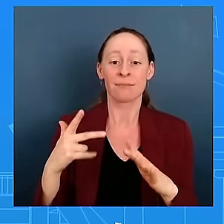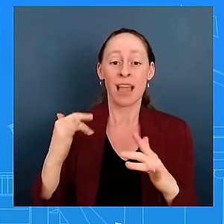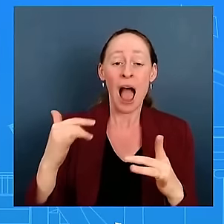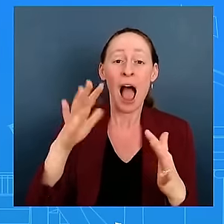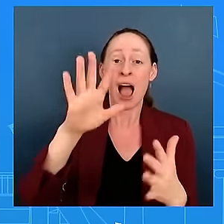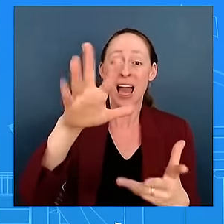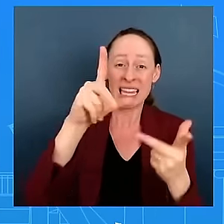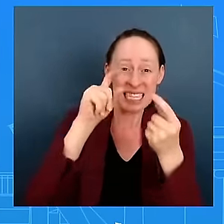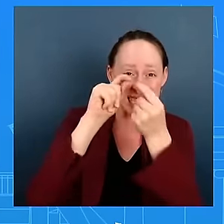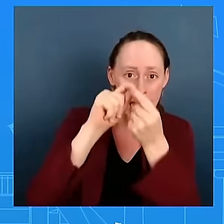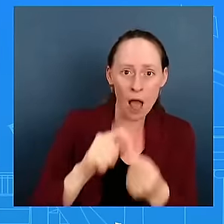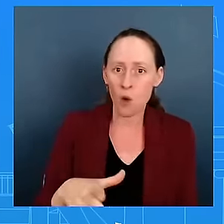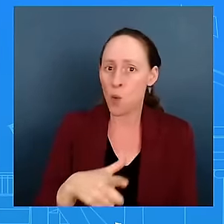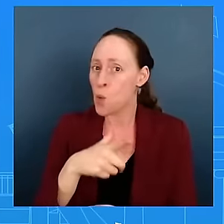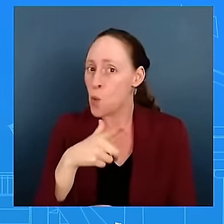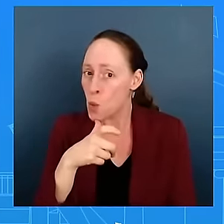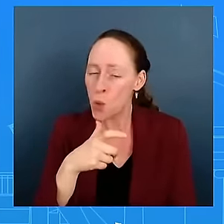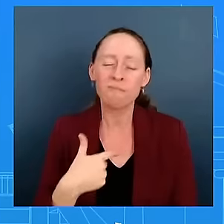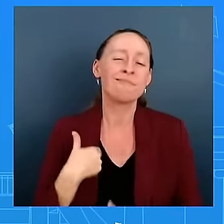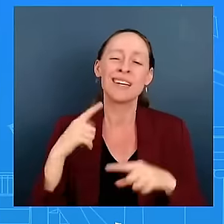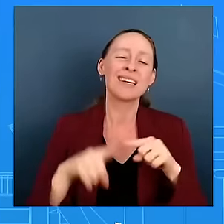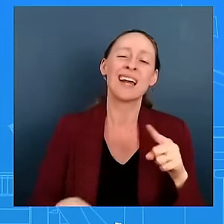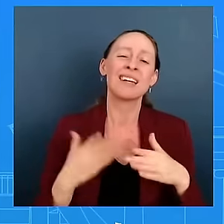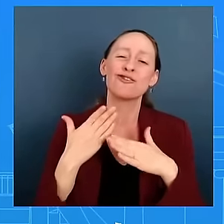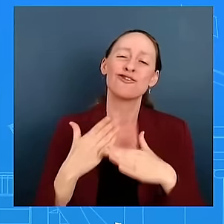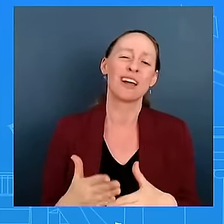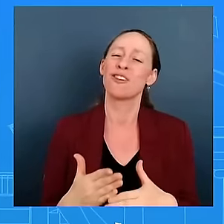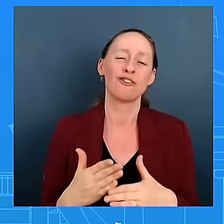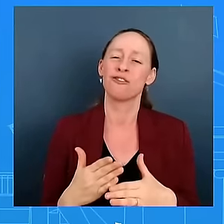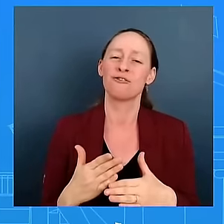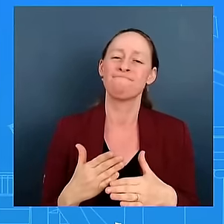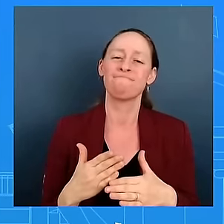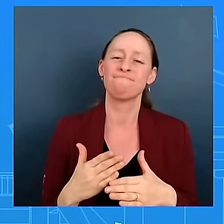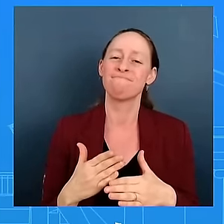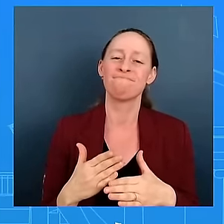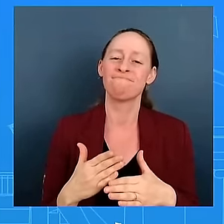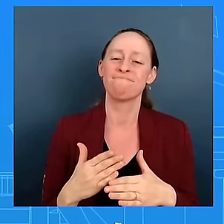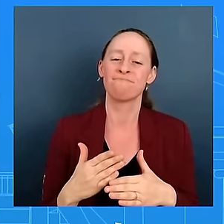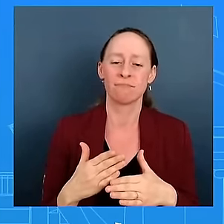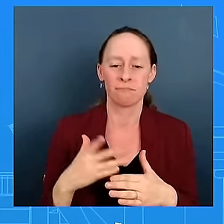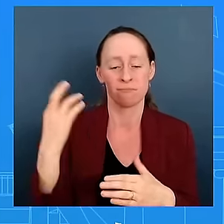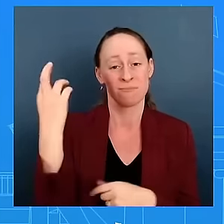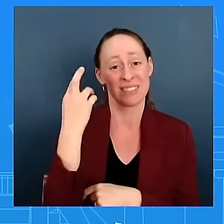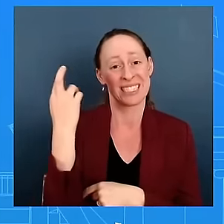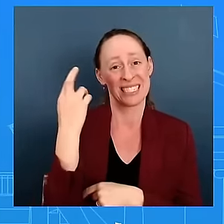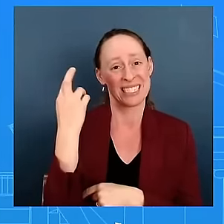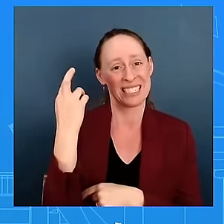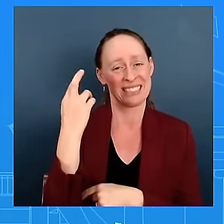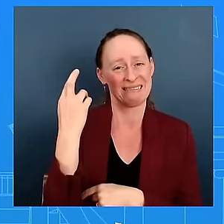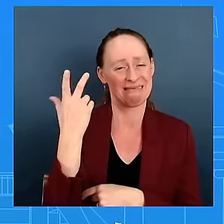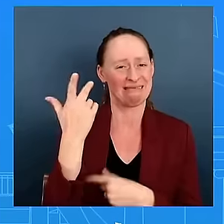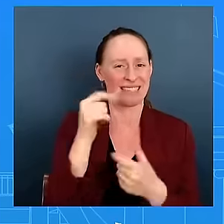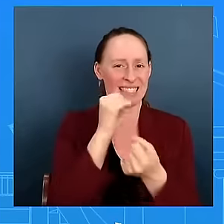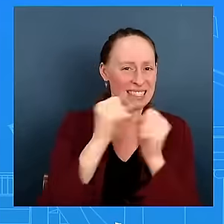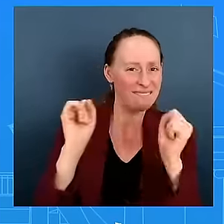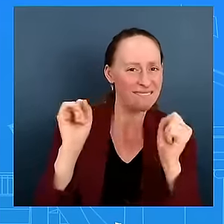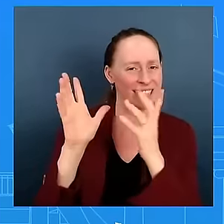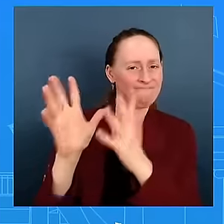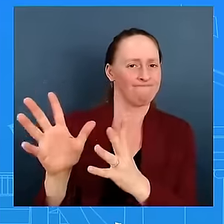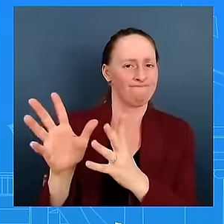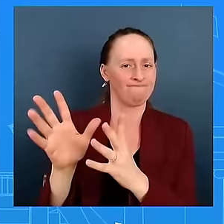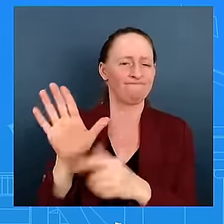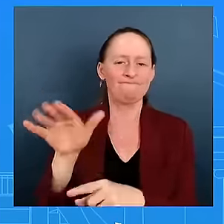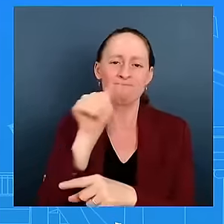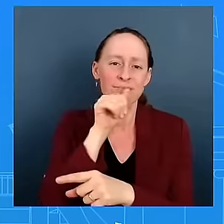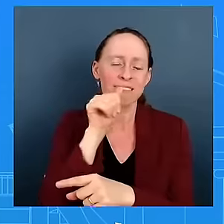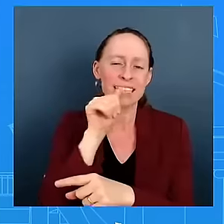person. I cannot do that. There's security reasons. We have to give people a measure of privacy. Would you waive some of his records and make those public? I don't